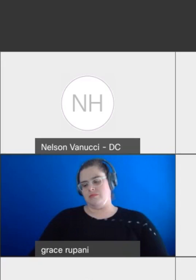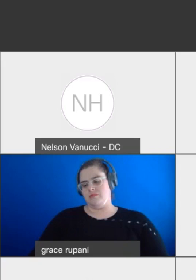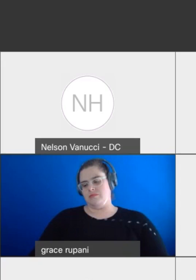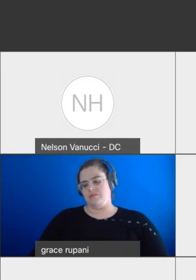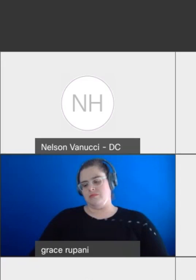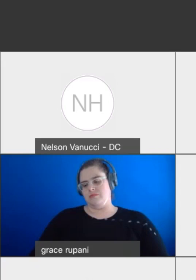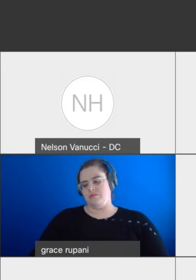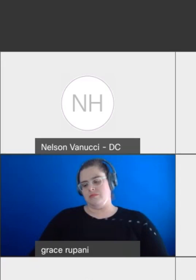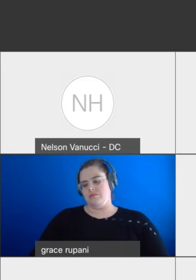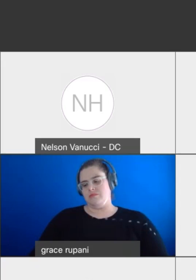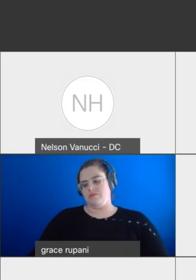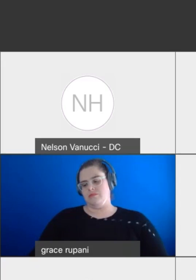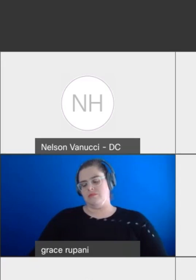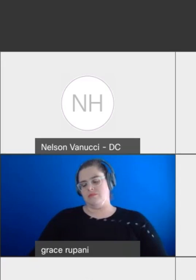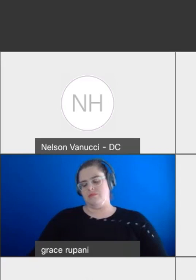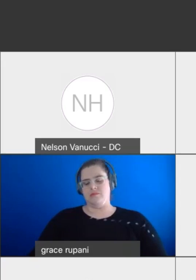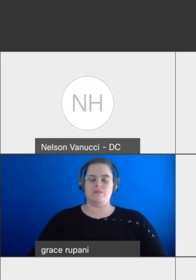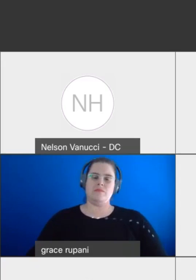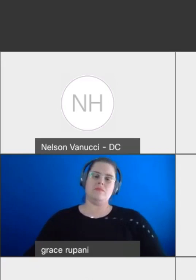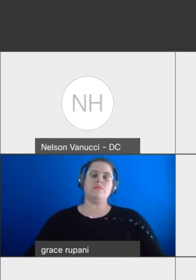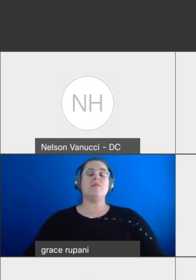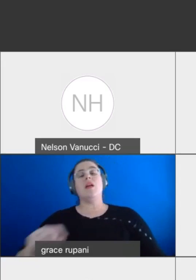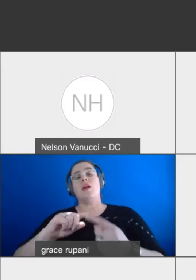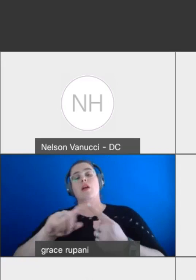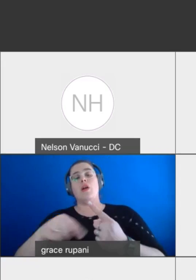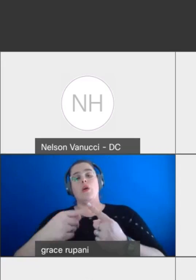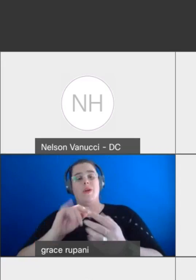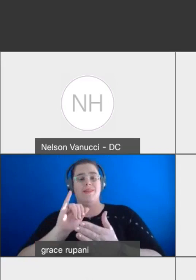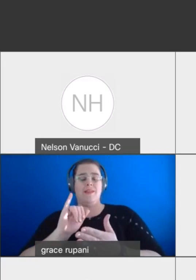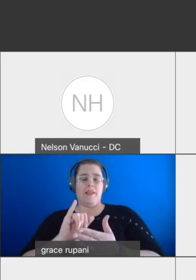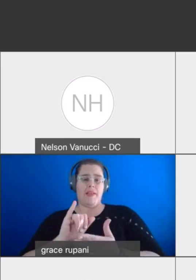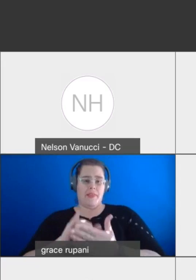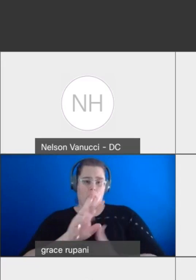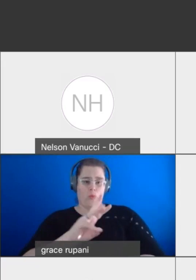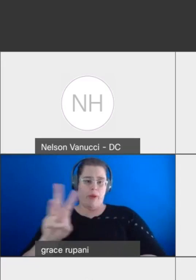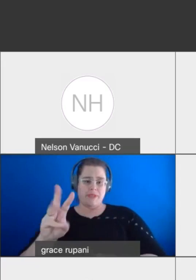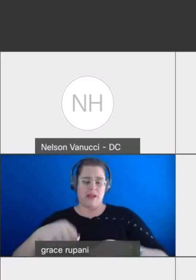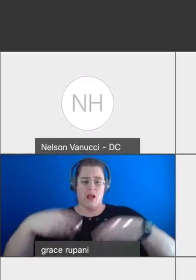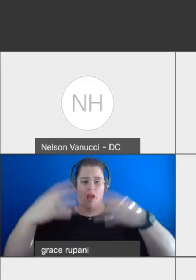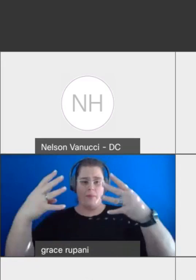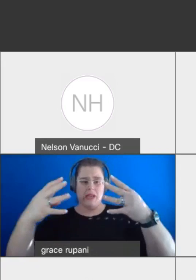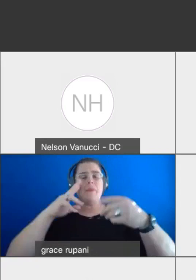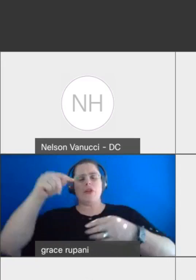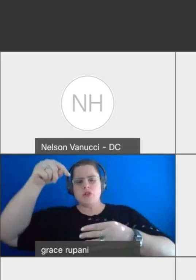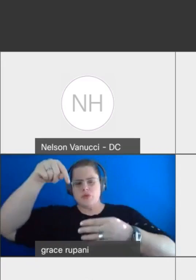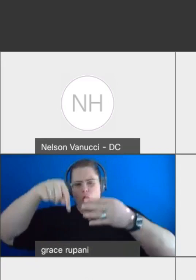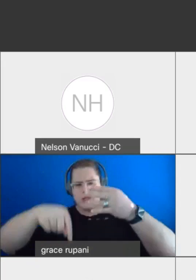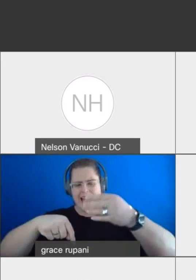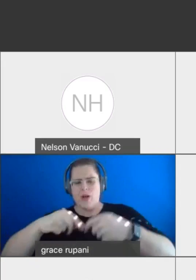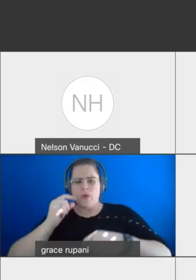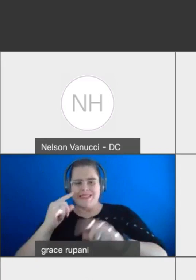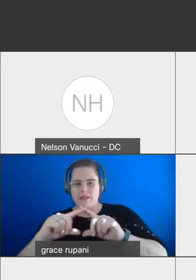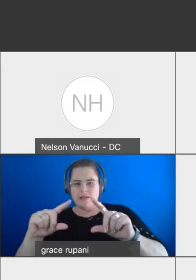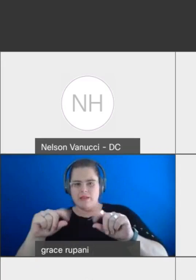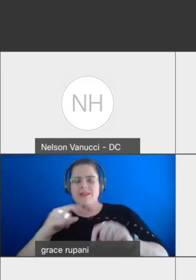When that comes up, you can scroll down and you will see schedule a health center appointment. And right